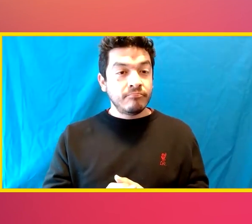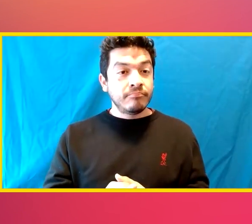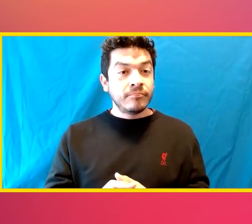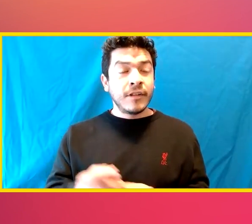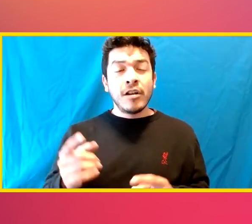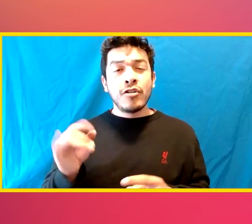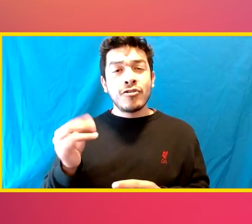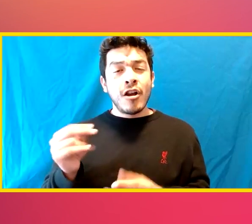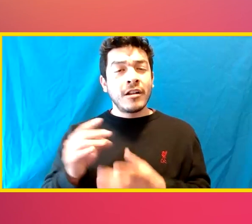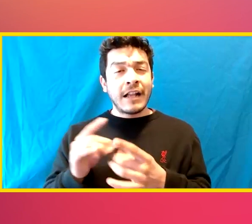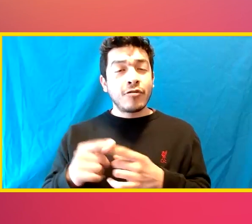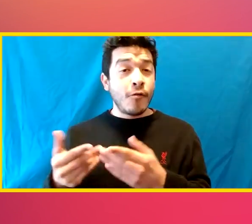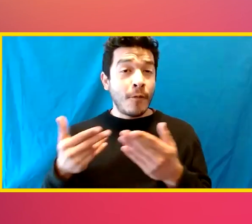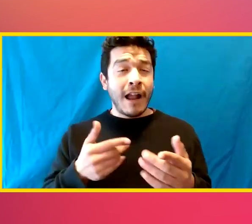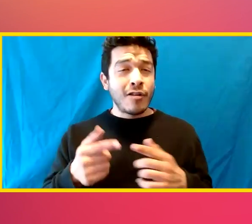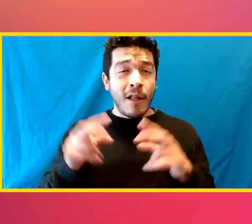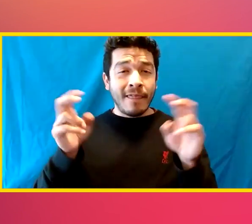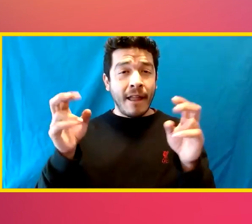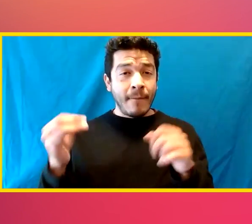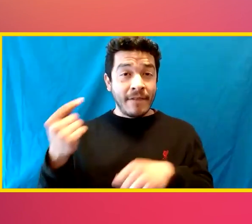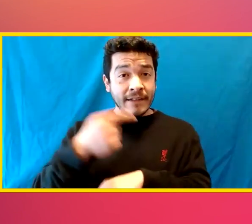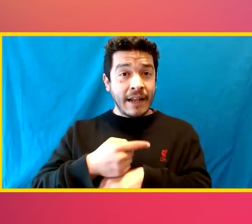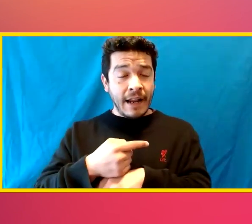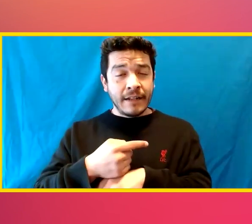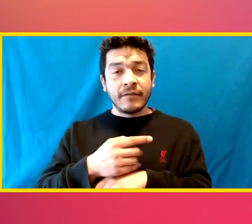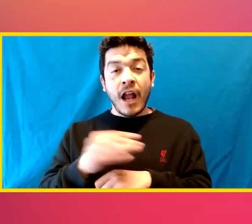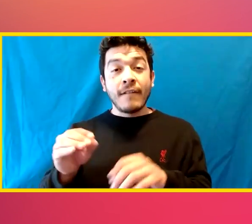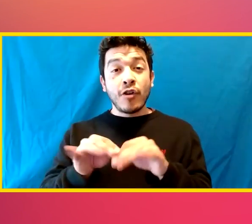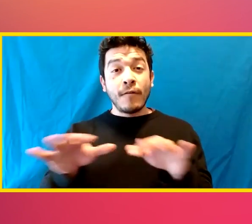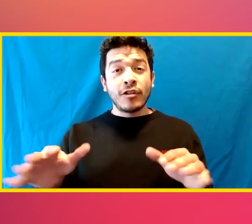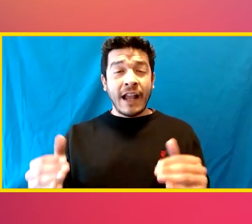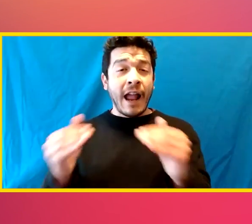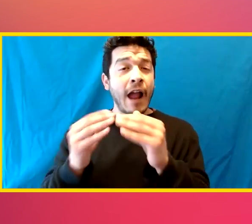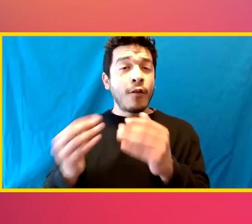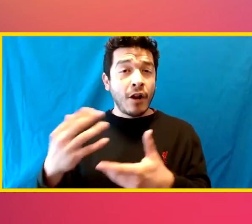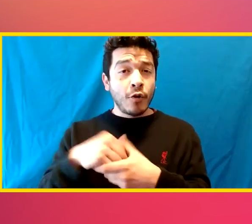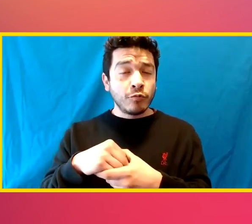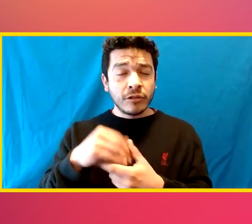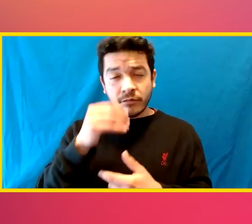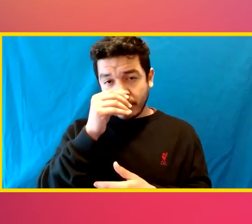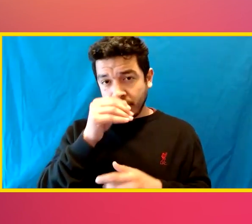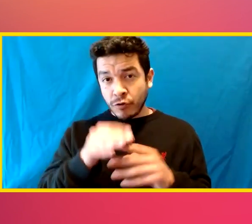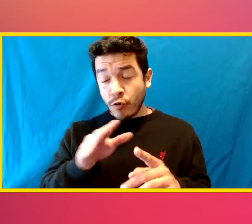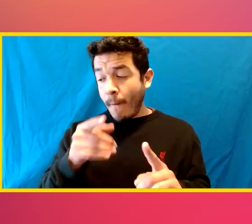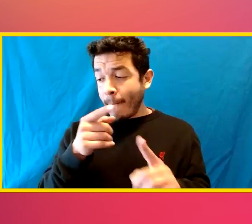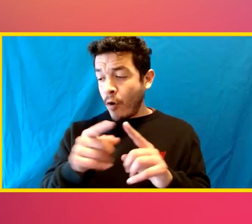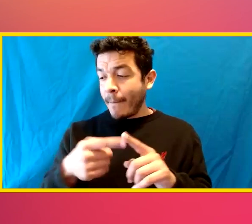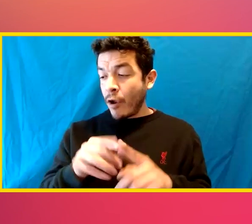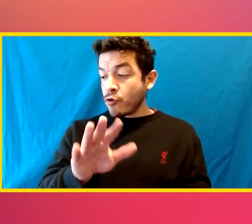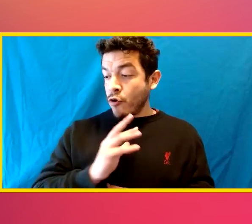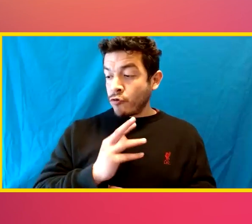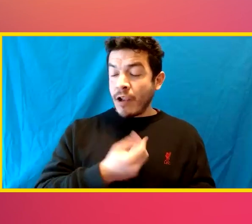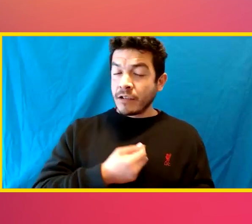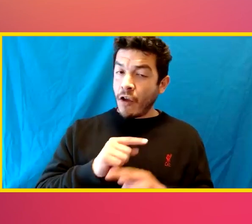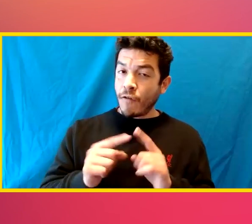to bring it back to the topic of the day and of diversity, equity, inclusion, like so to your point about your transgender friend, like